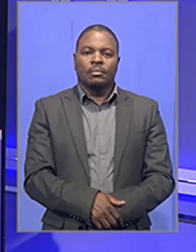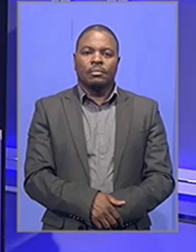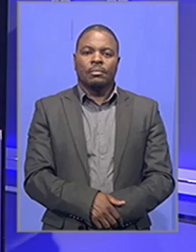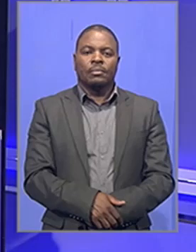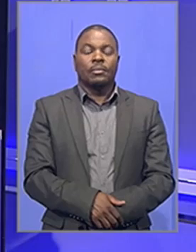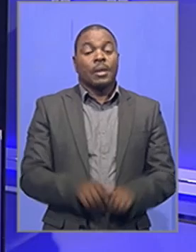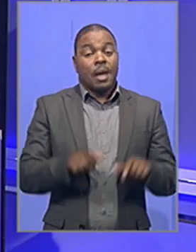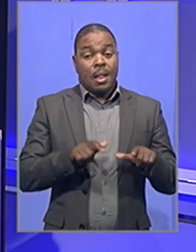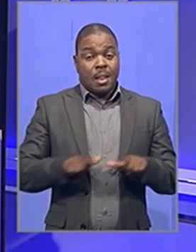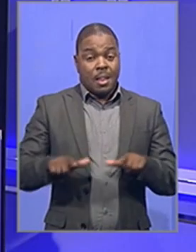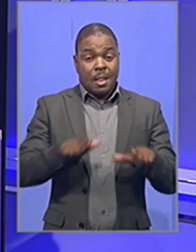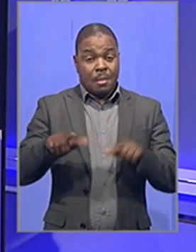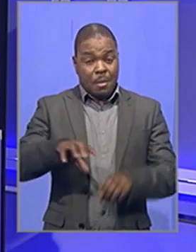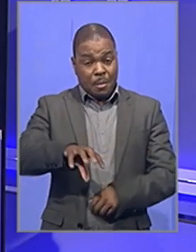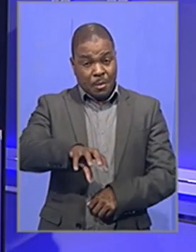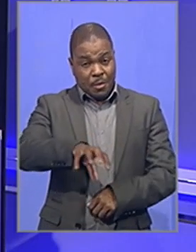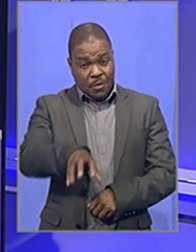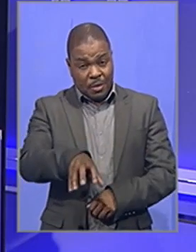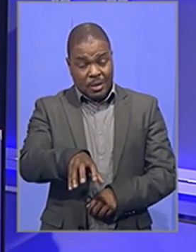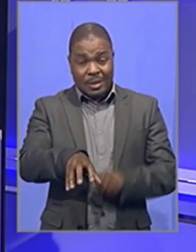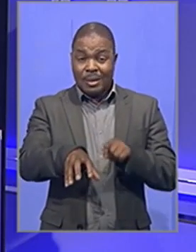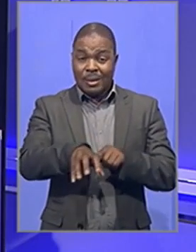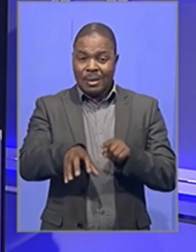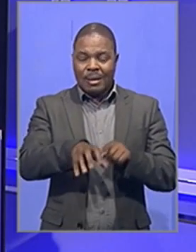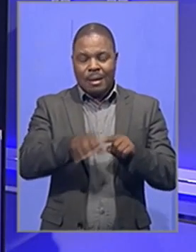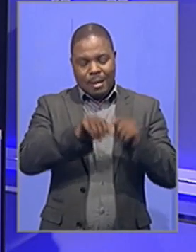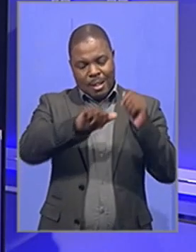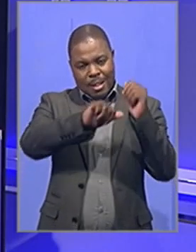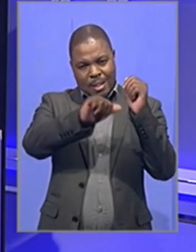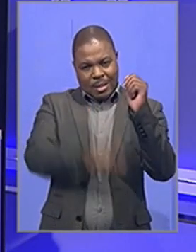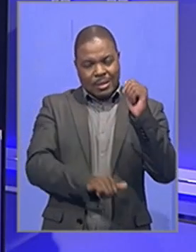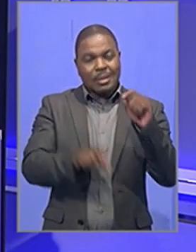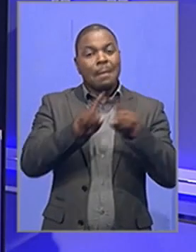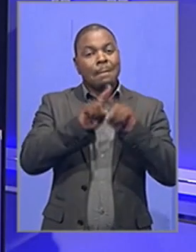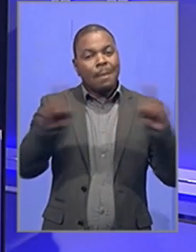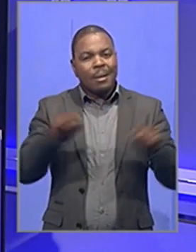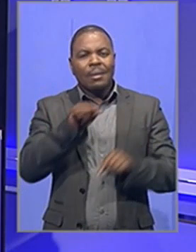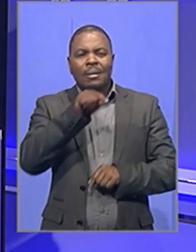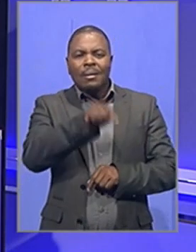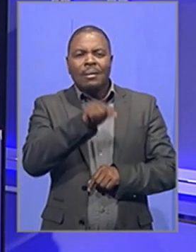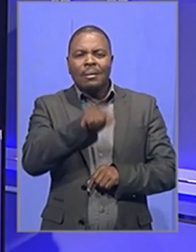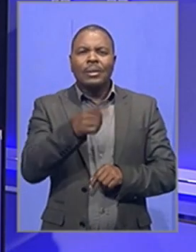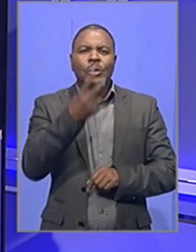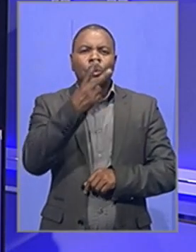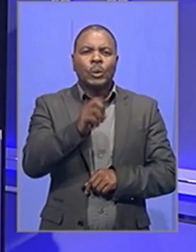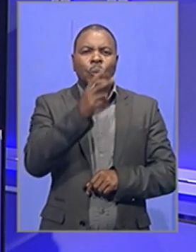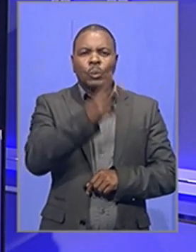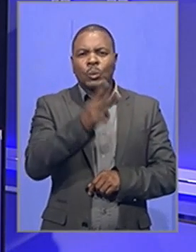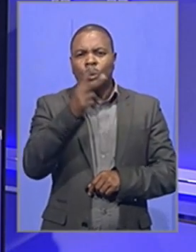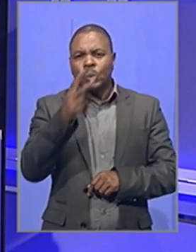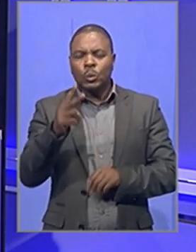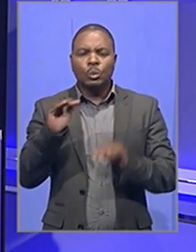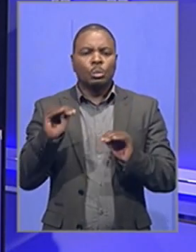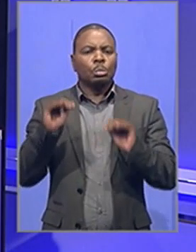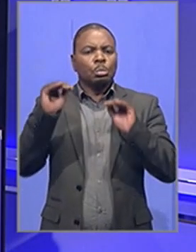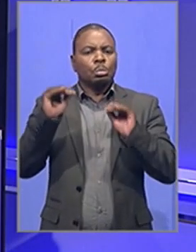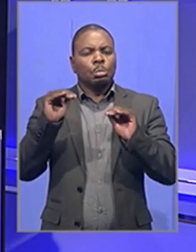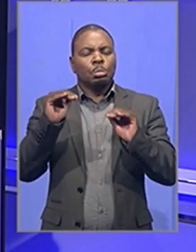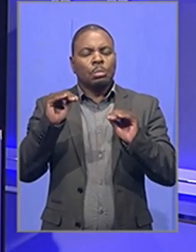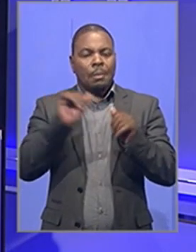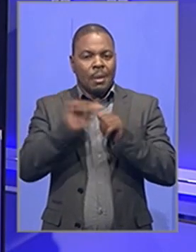Provincial Mpopo, hiya, ezule maimonga okatela, emba indafajte sepeto sa ona sa 2022, paviso le 2021.